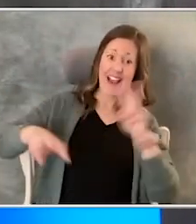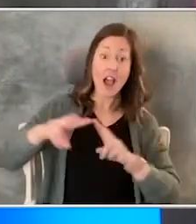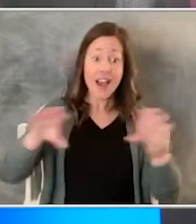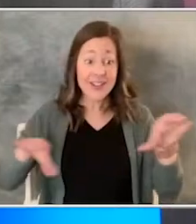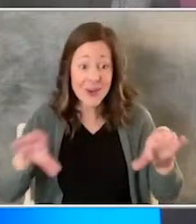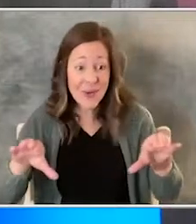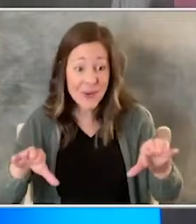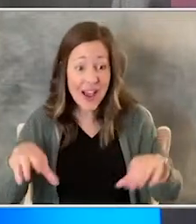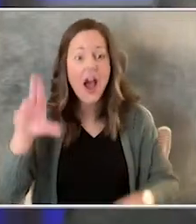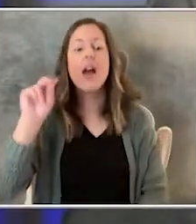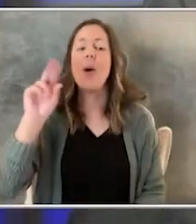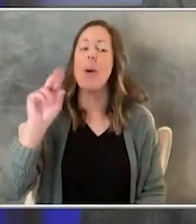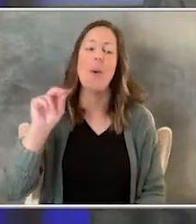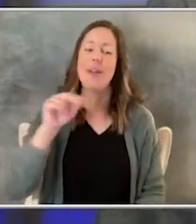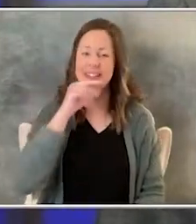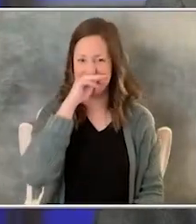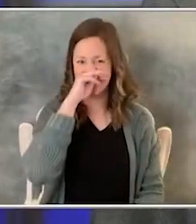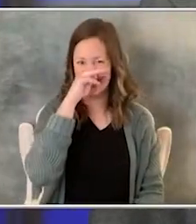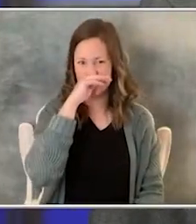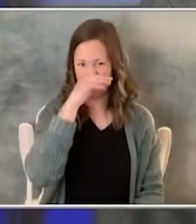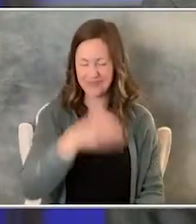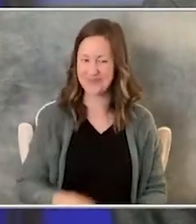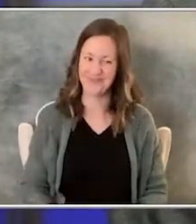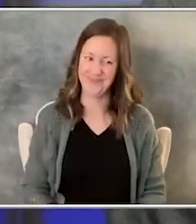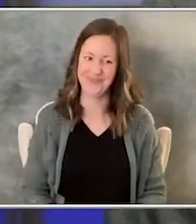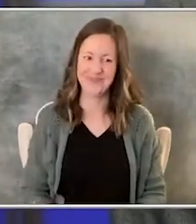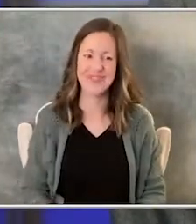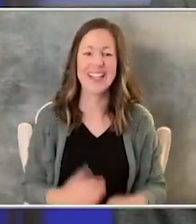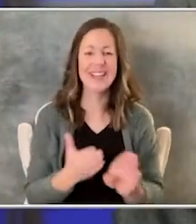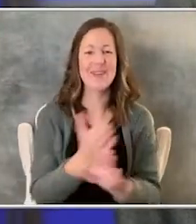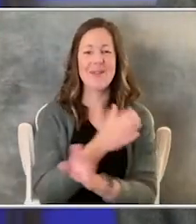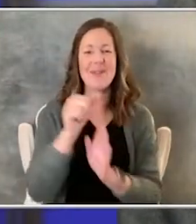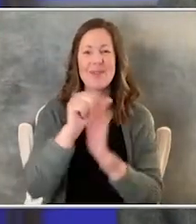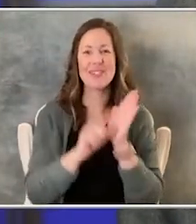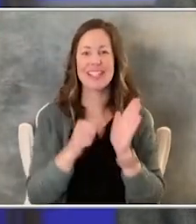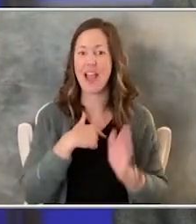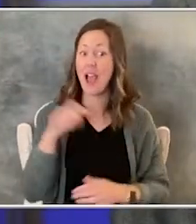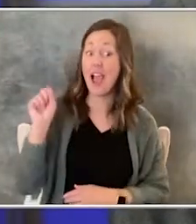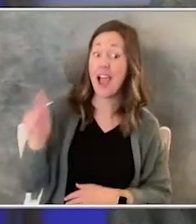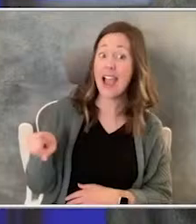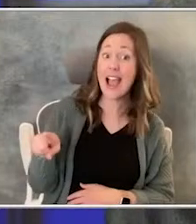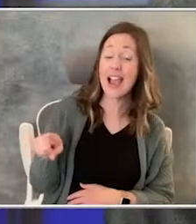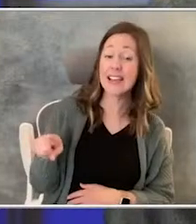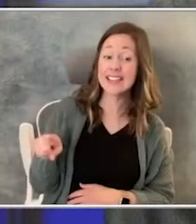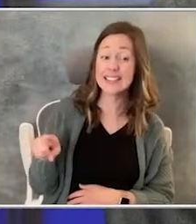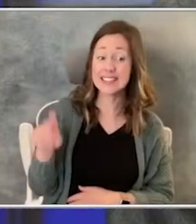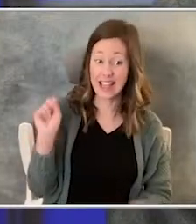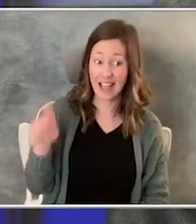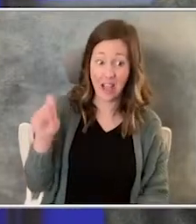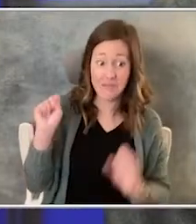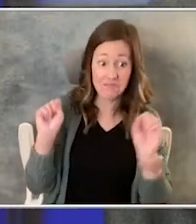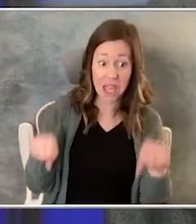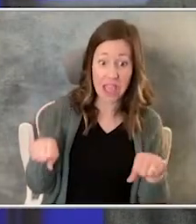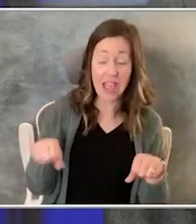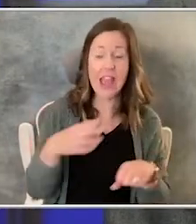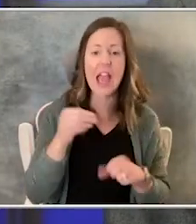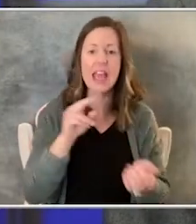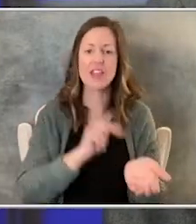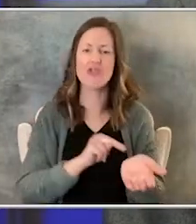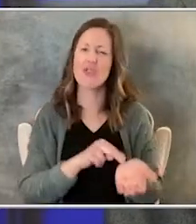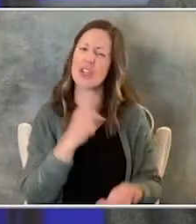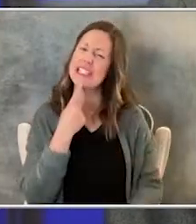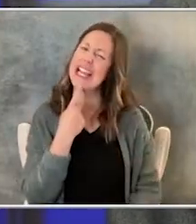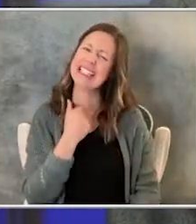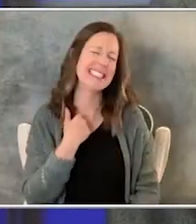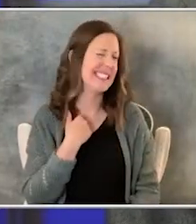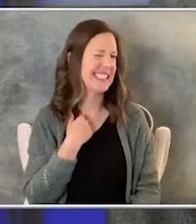collaterals growing from everywhere that it kept him going. So it's pretty amazing sometimes. The body will find other little tributaries to